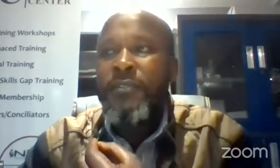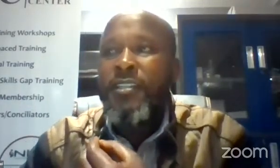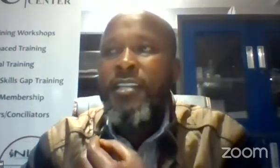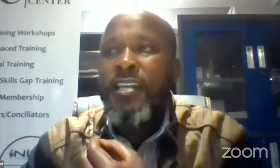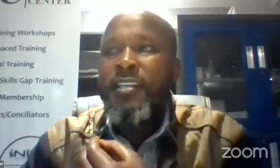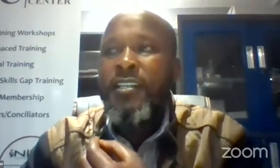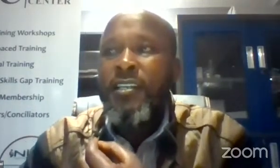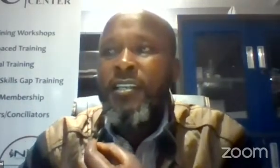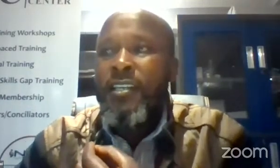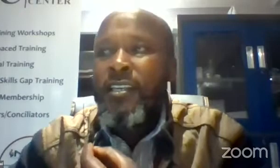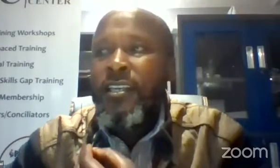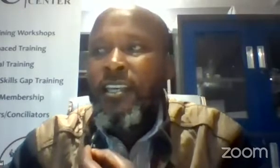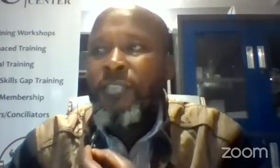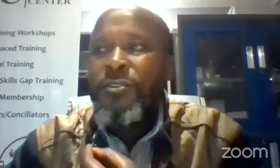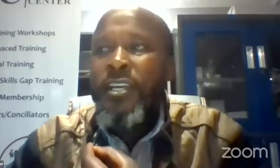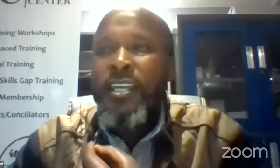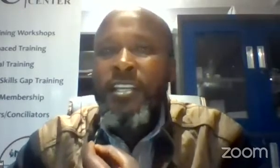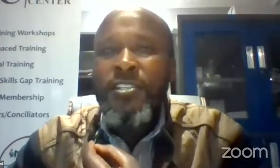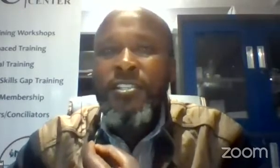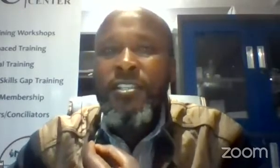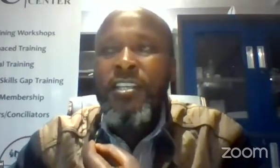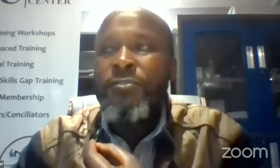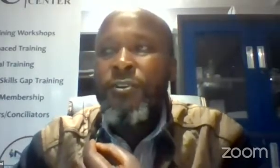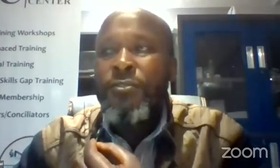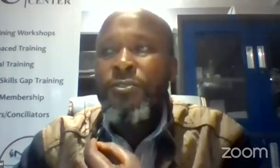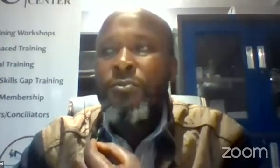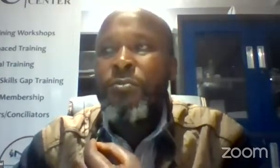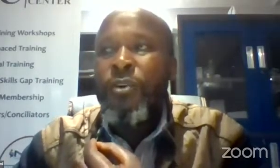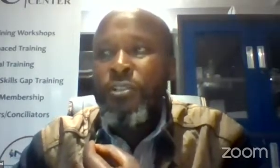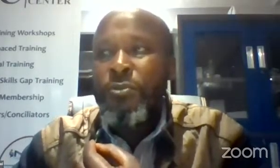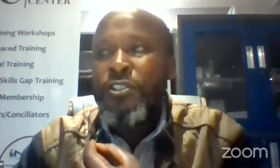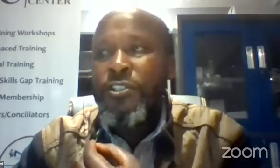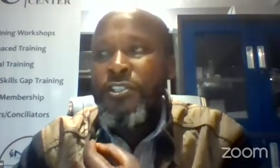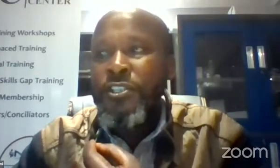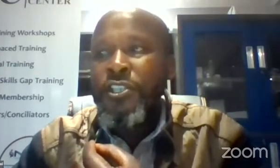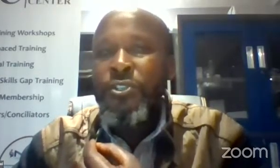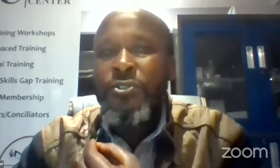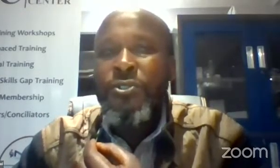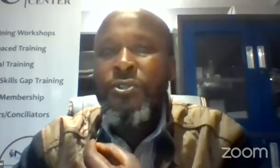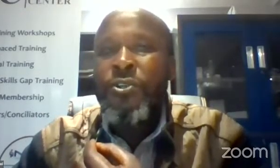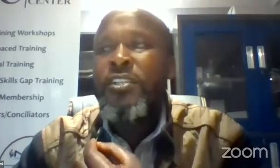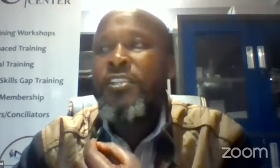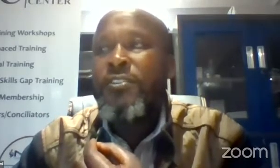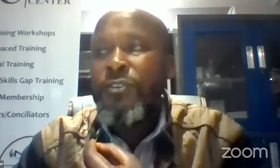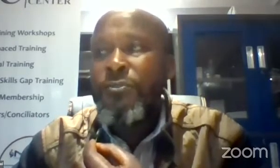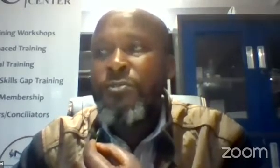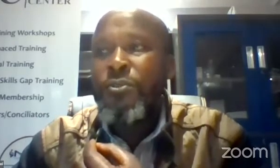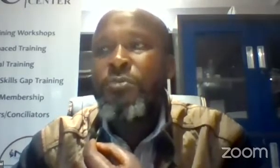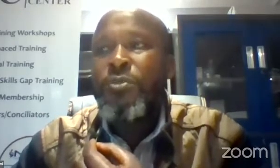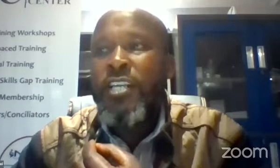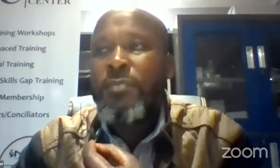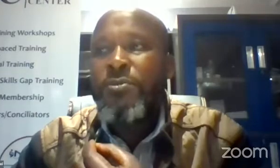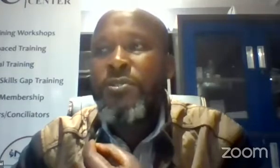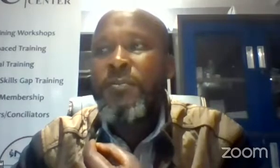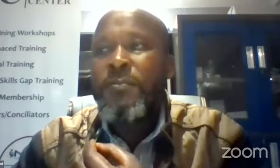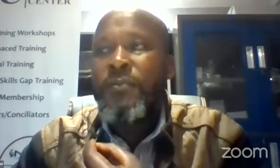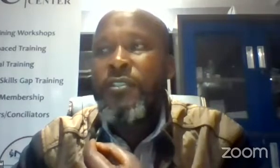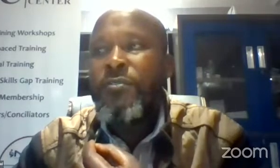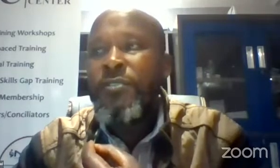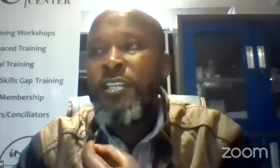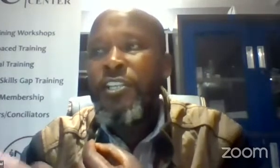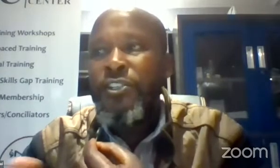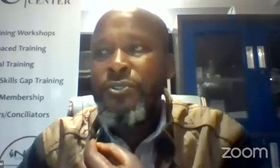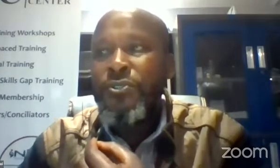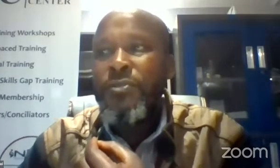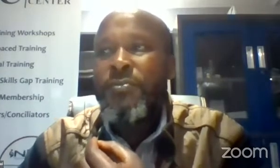right? Then if your case involves multiple jurisdictions or it involves multiple types